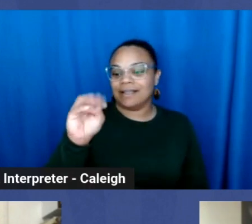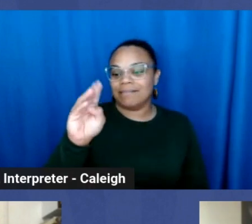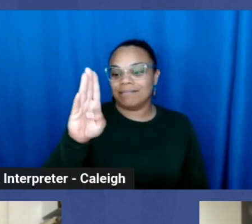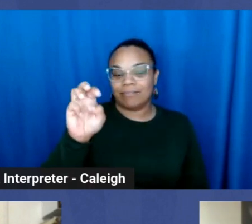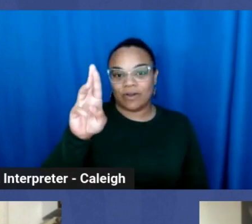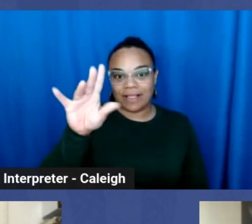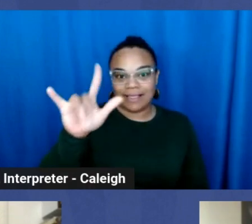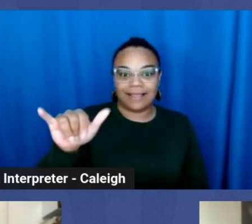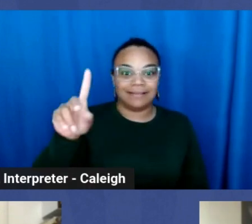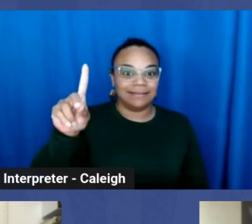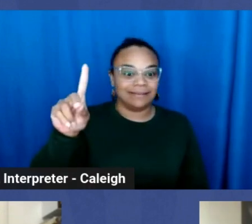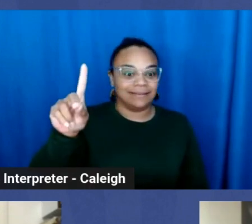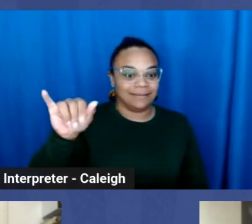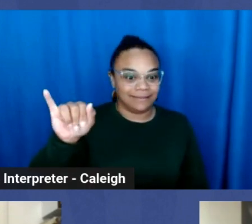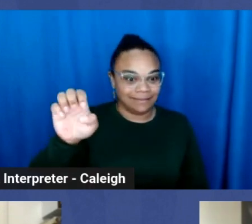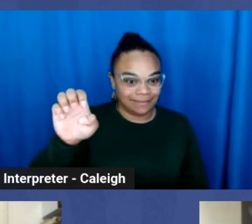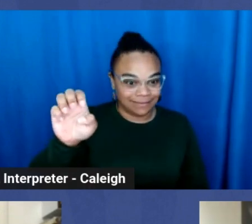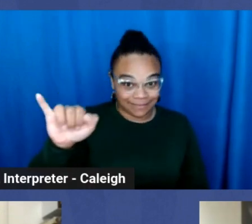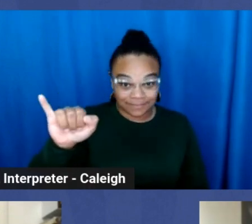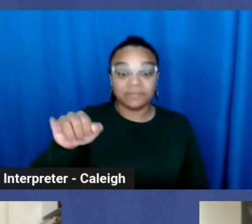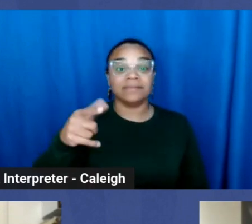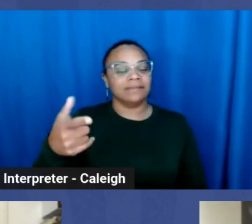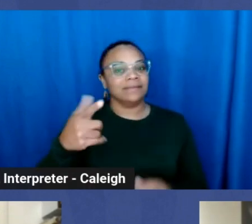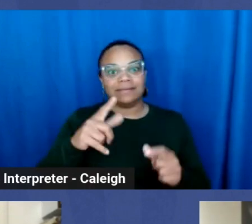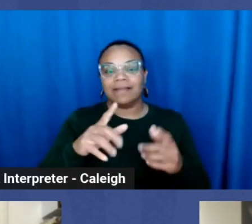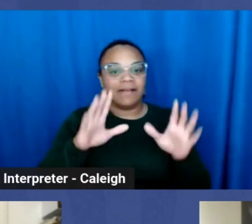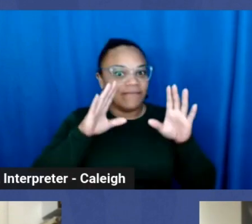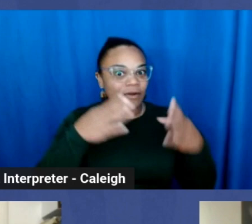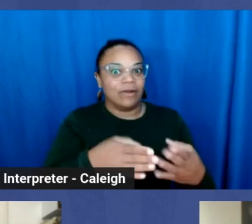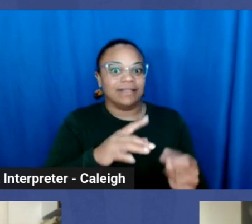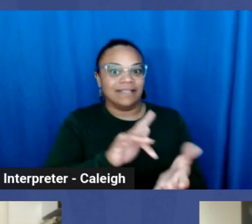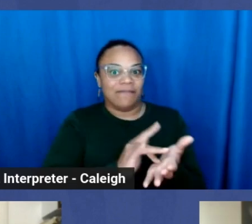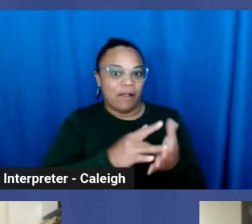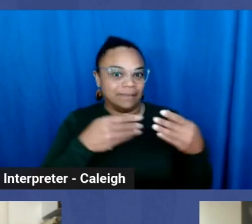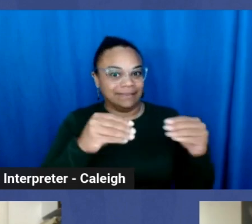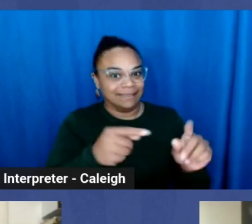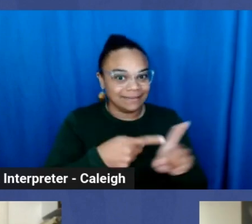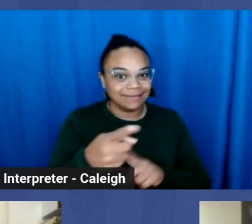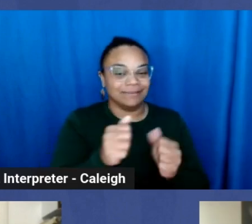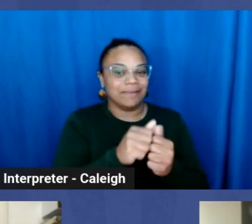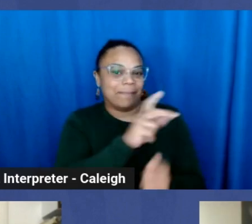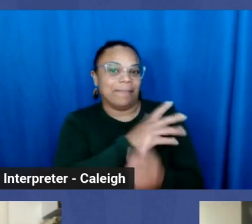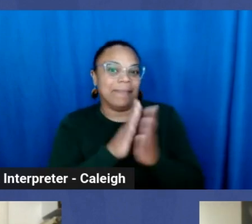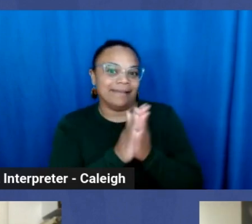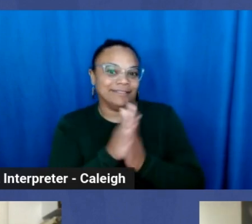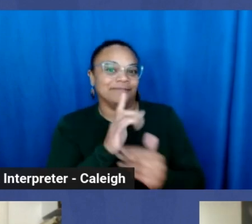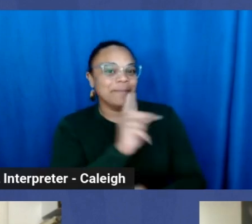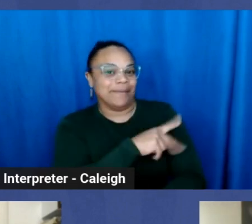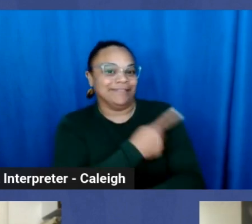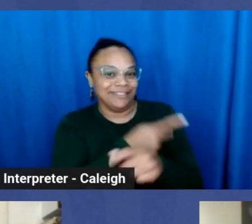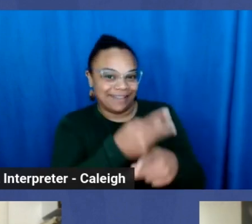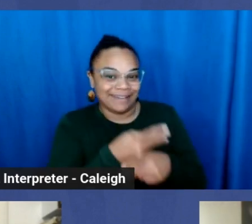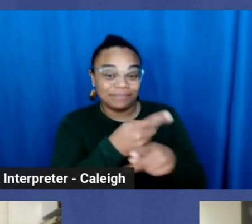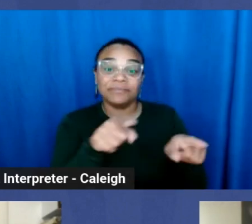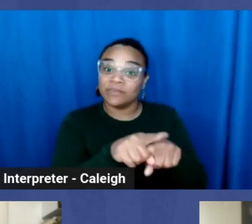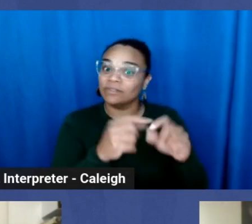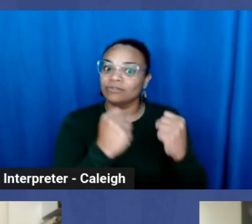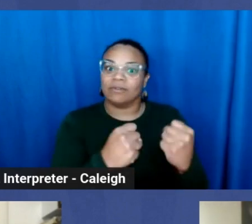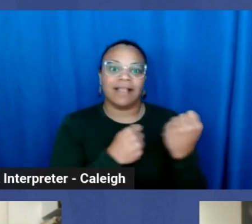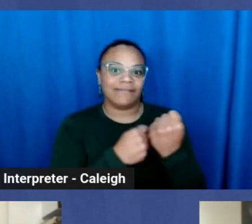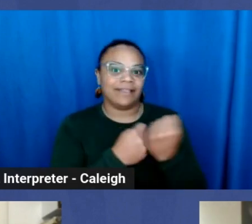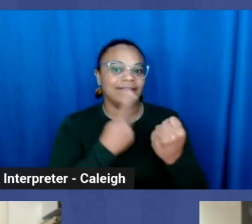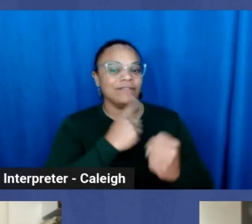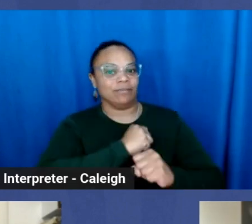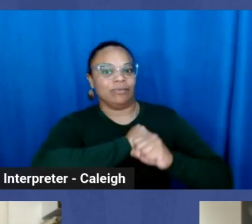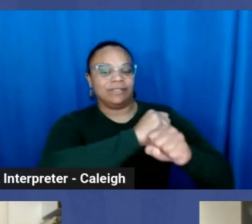D.A., who is a dedicated pharmacist with a passion for patient care and also a steadfast advocate in her pursuit of justice and the protection